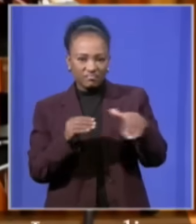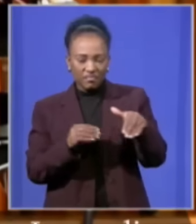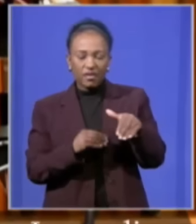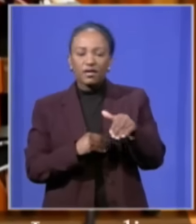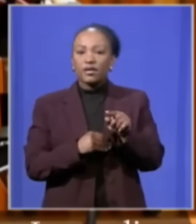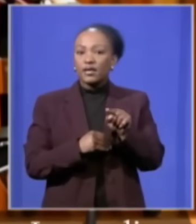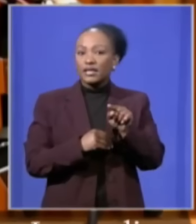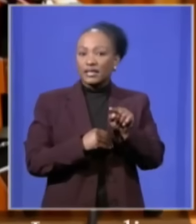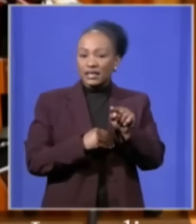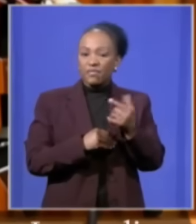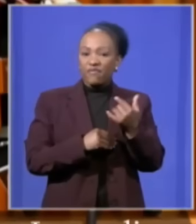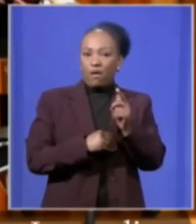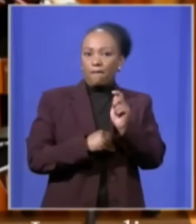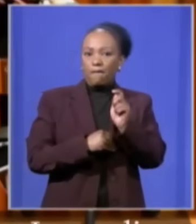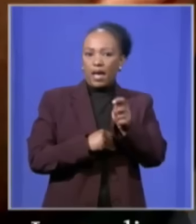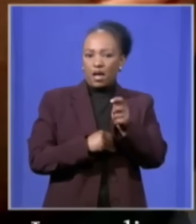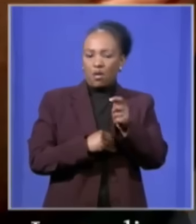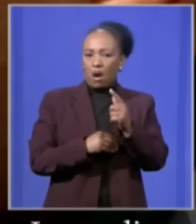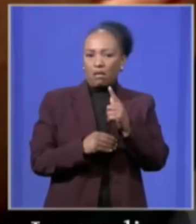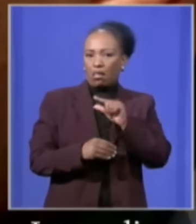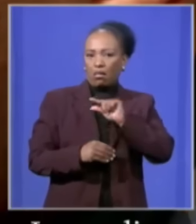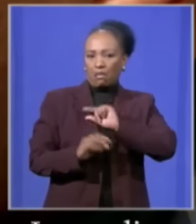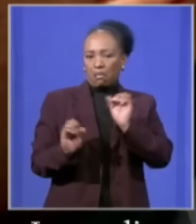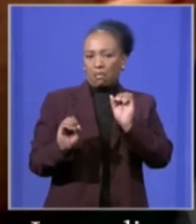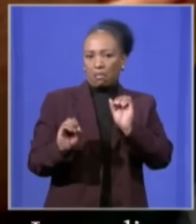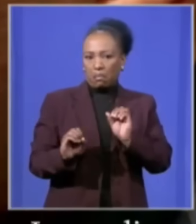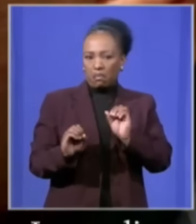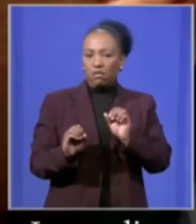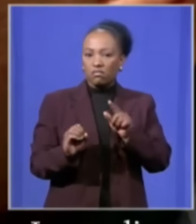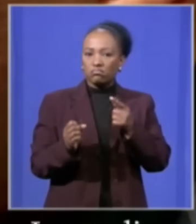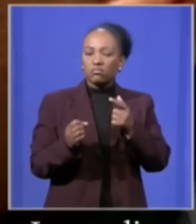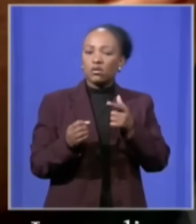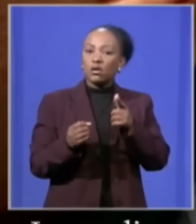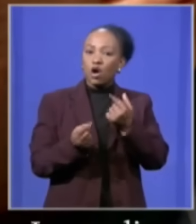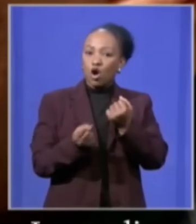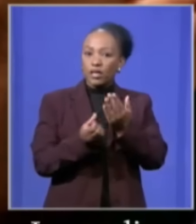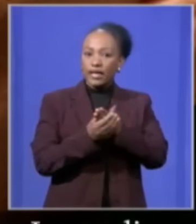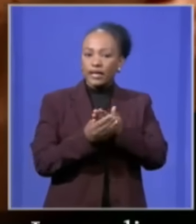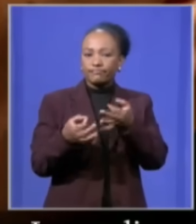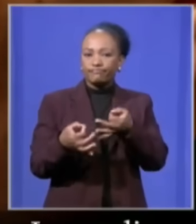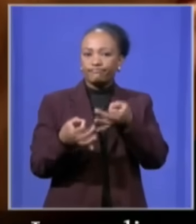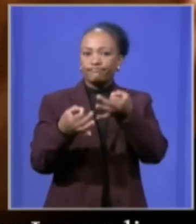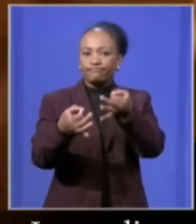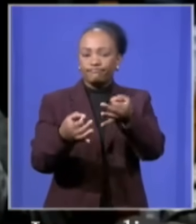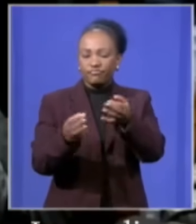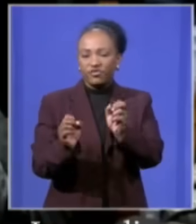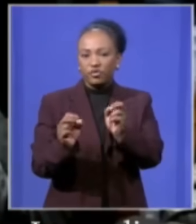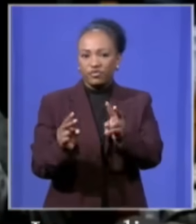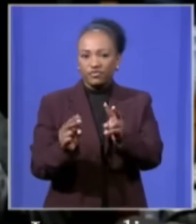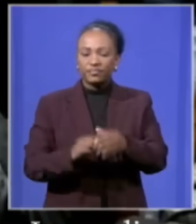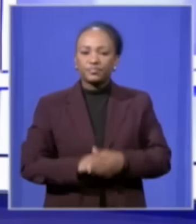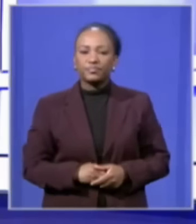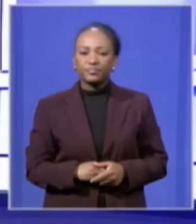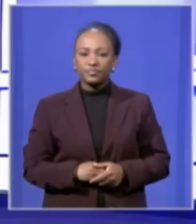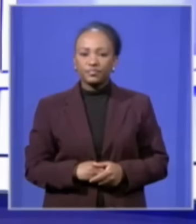diranta morago go se ipone molato. Molato o šutišeditšwe kgoding e tlago ka la 20.